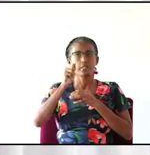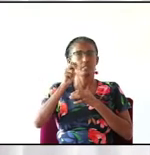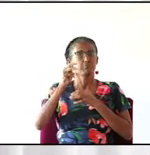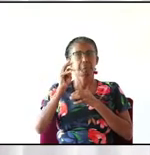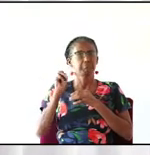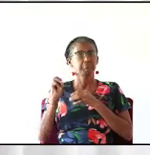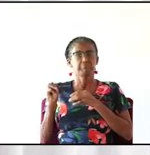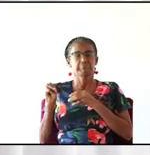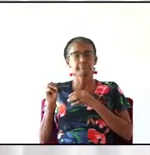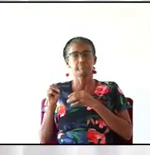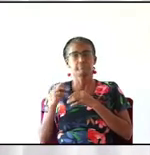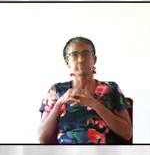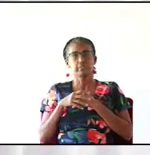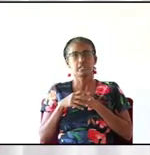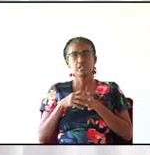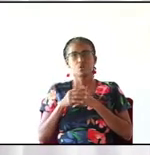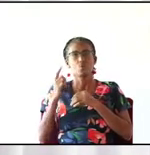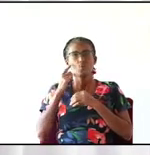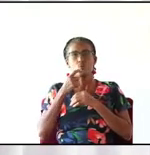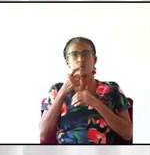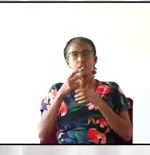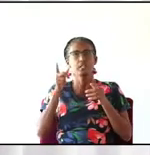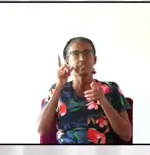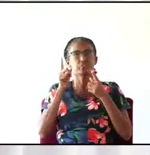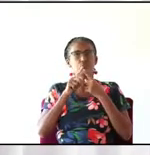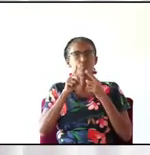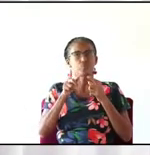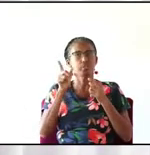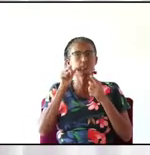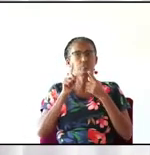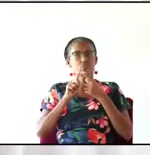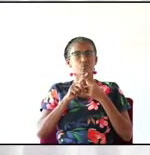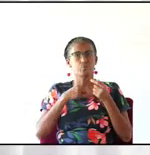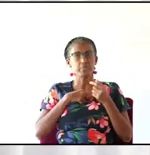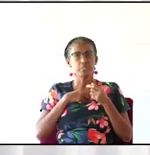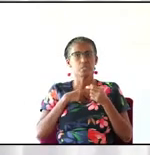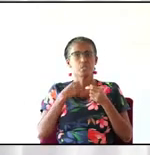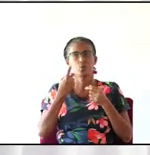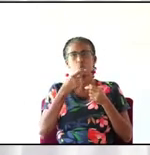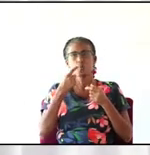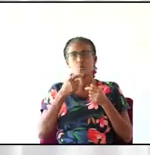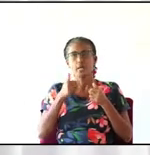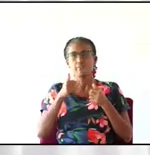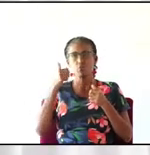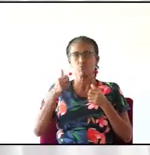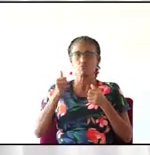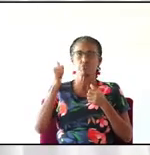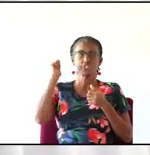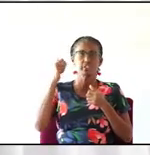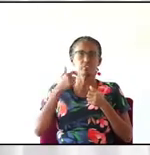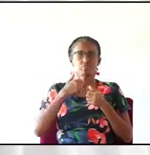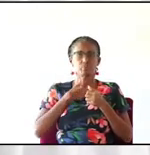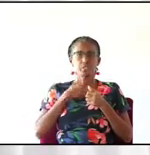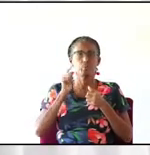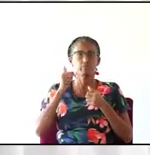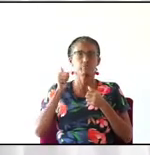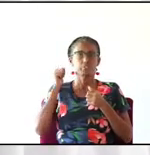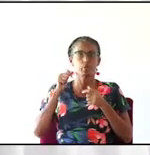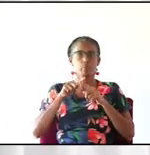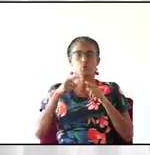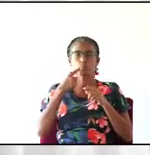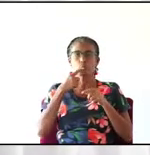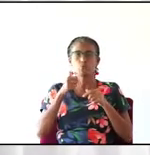Hades. Whoever listens to you, listens to me. Whoever rejects you, rejects me. But whoever rejects me, rejects him who sent